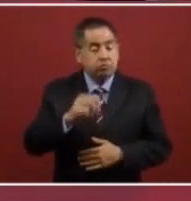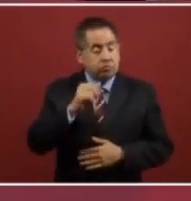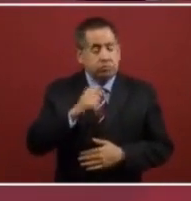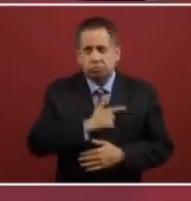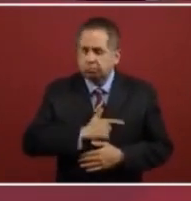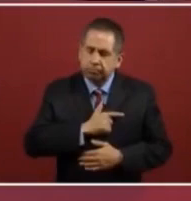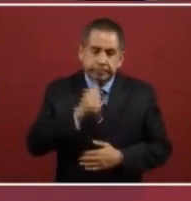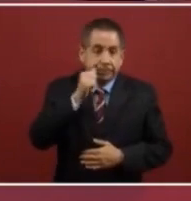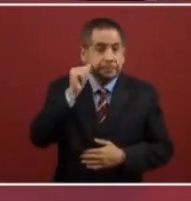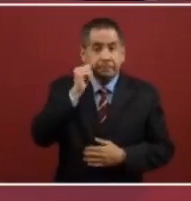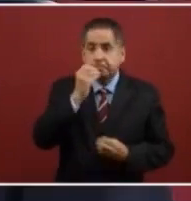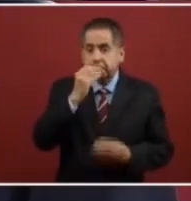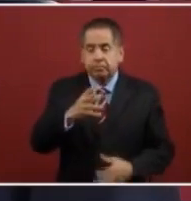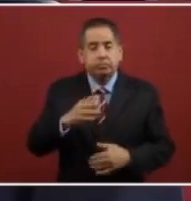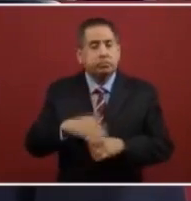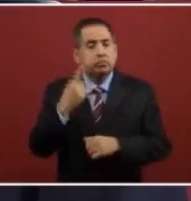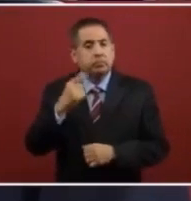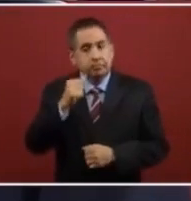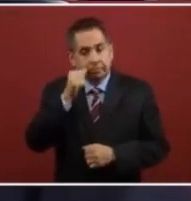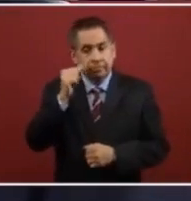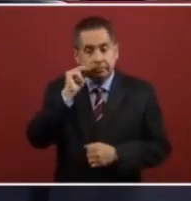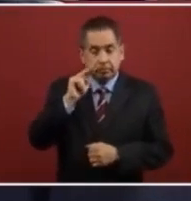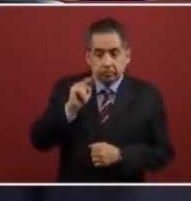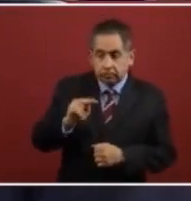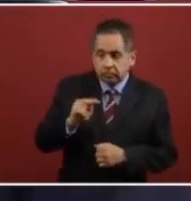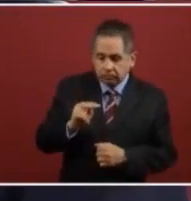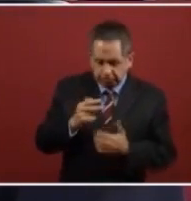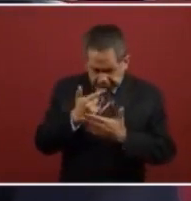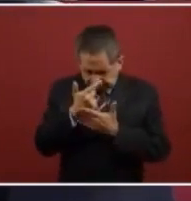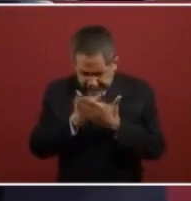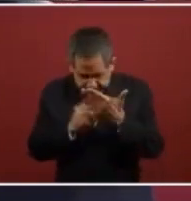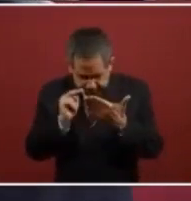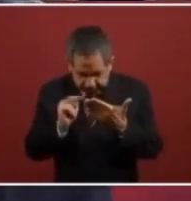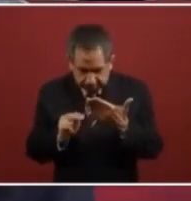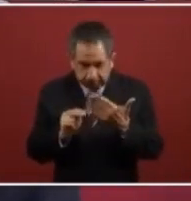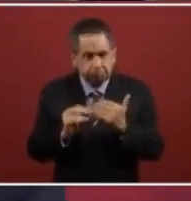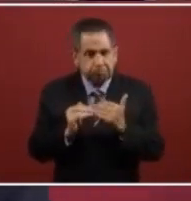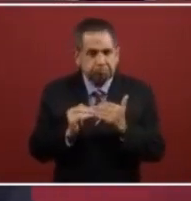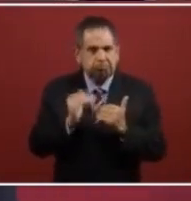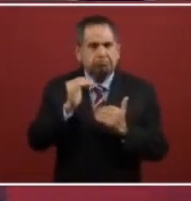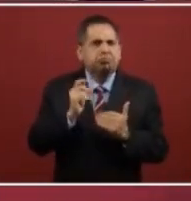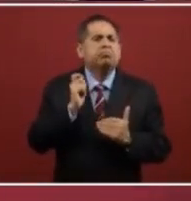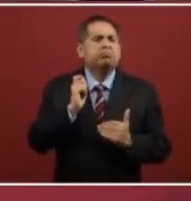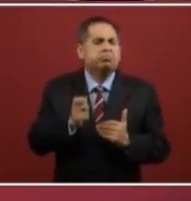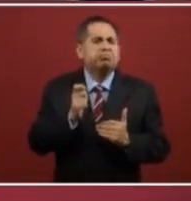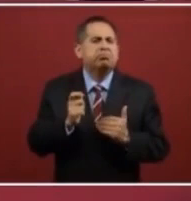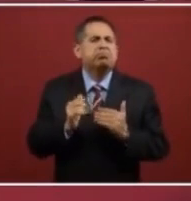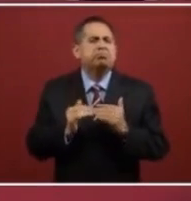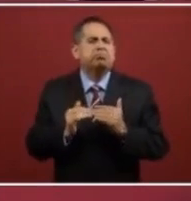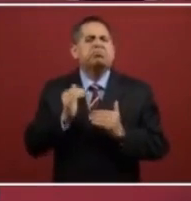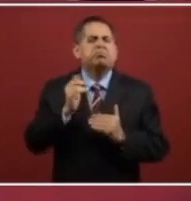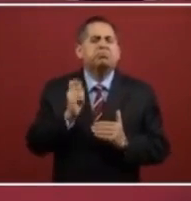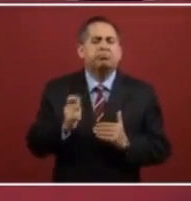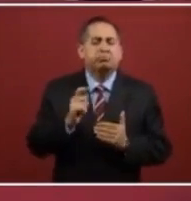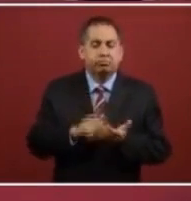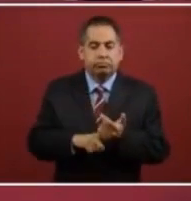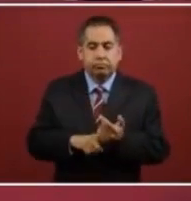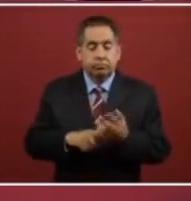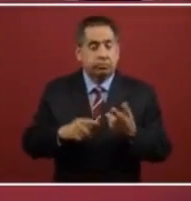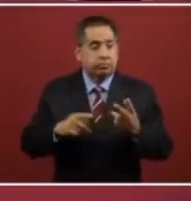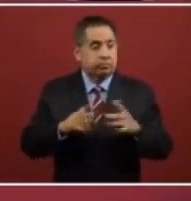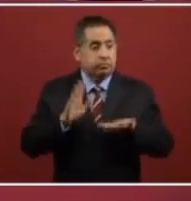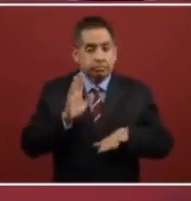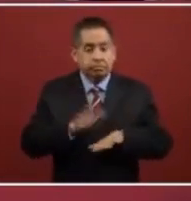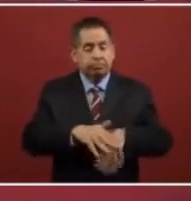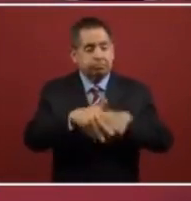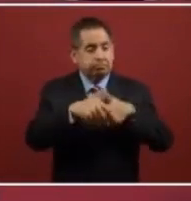ayer But he porque says now aumentó Now el he's asking número the people to help. de